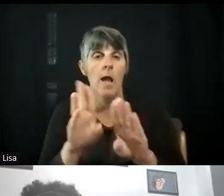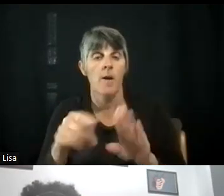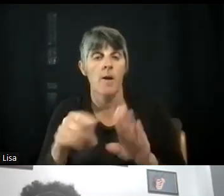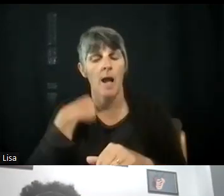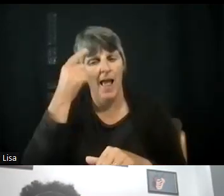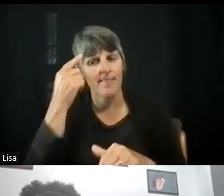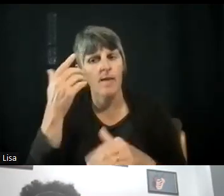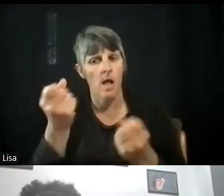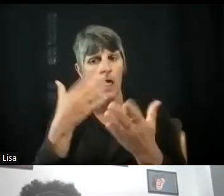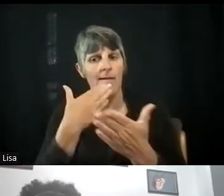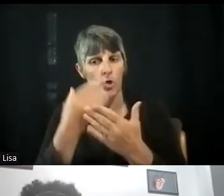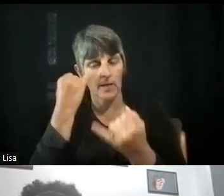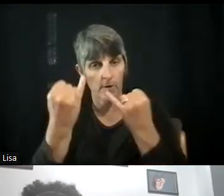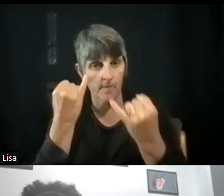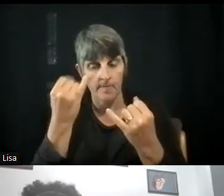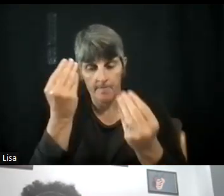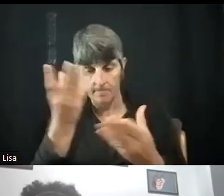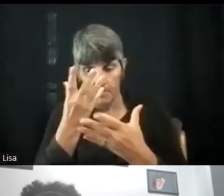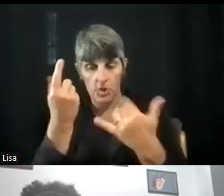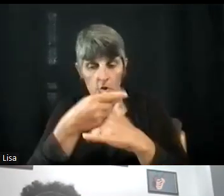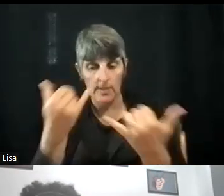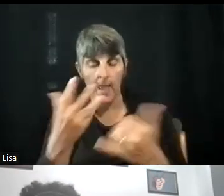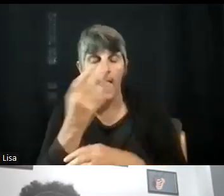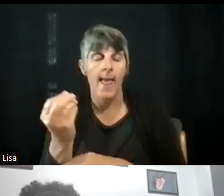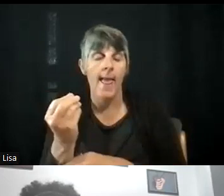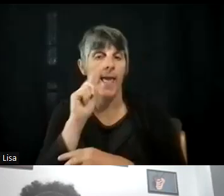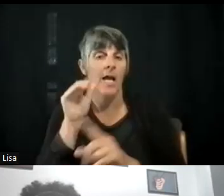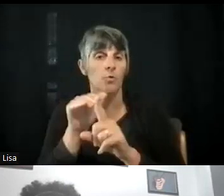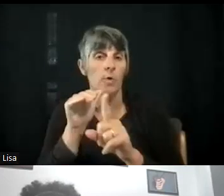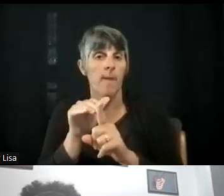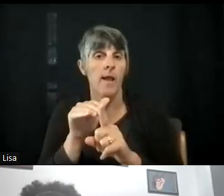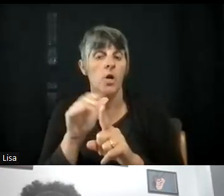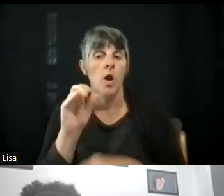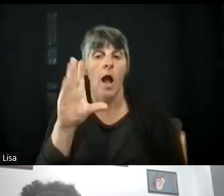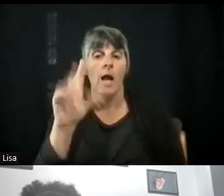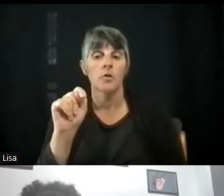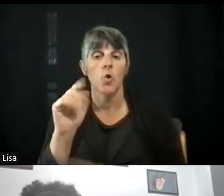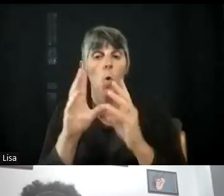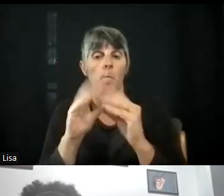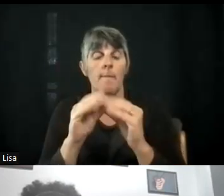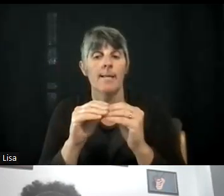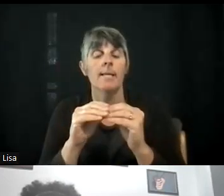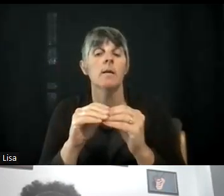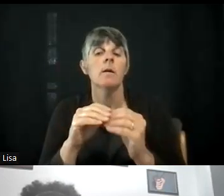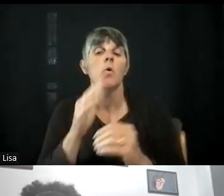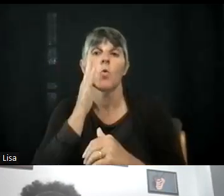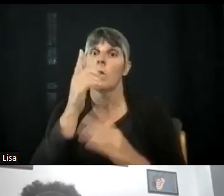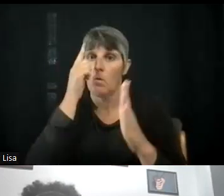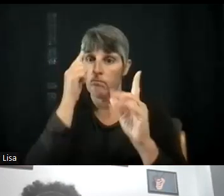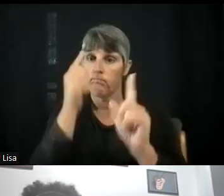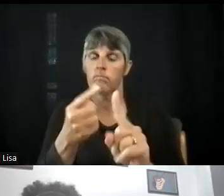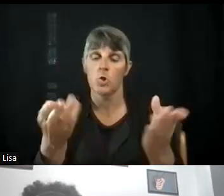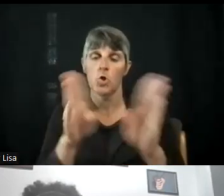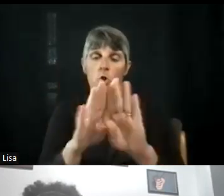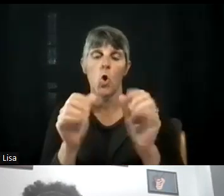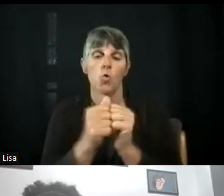got a lot of really good information today. And as a reminder, our October meeting is the meeting that we're really hoping to close